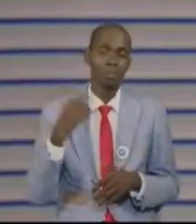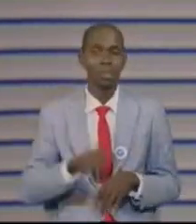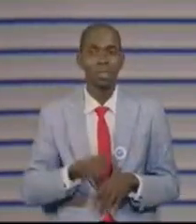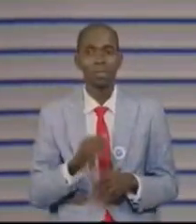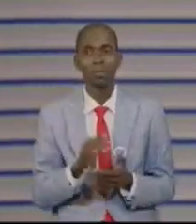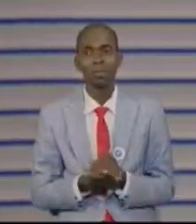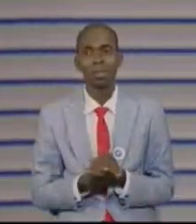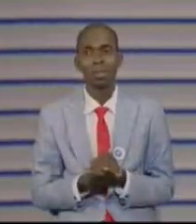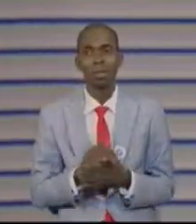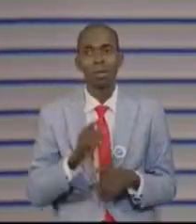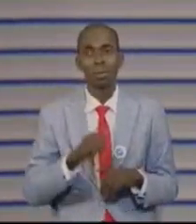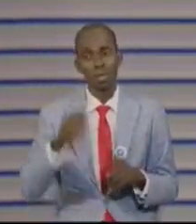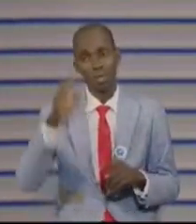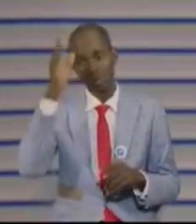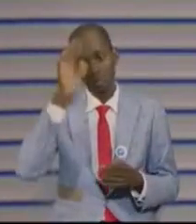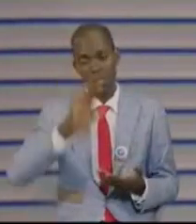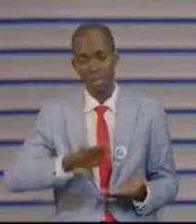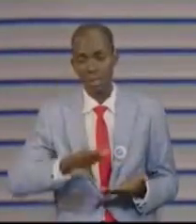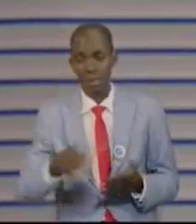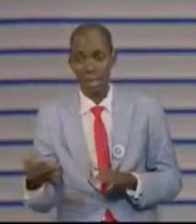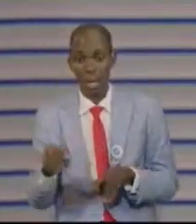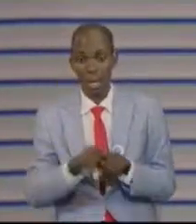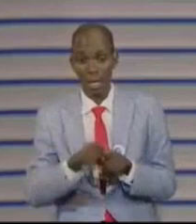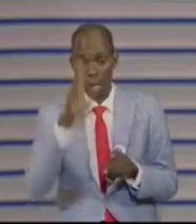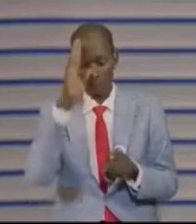but the father died as he was coming.